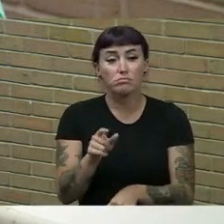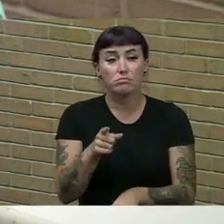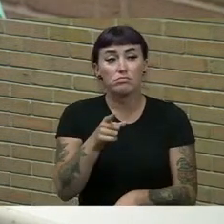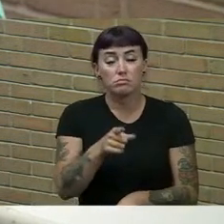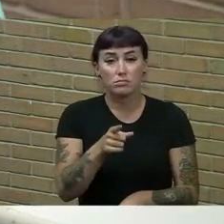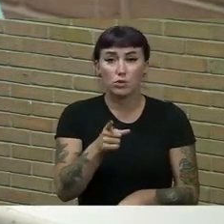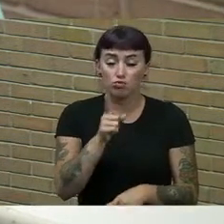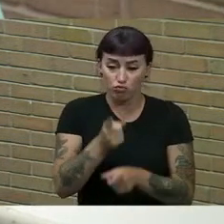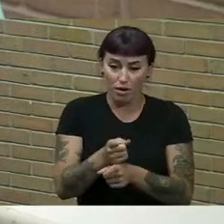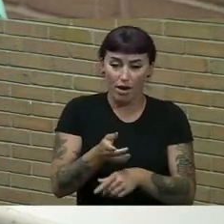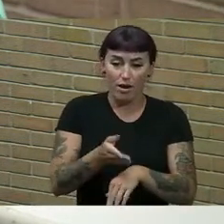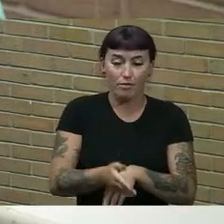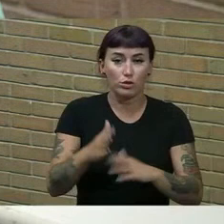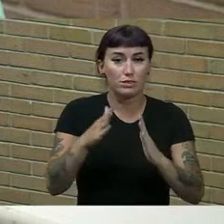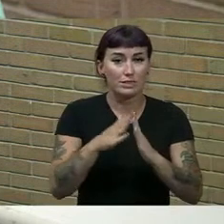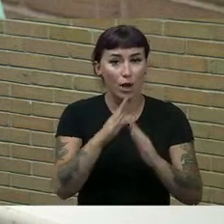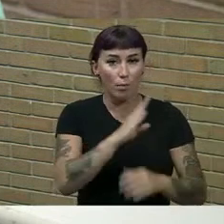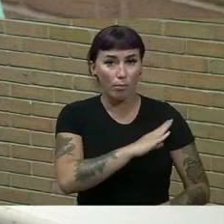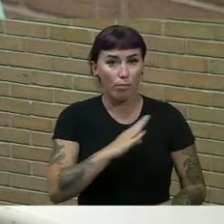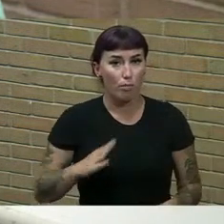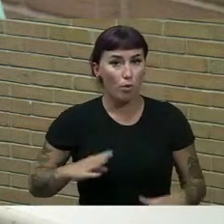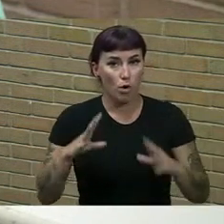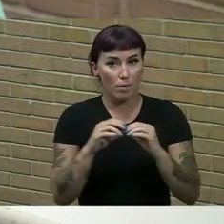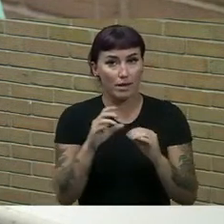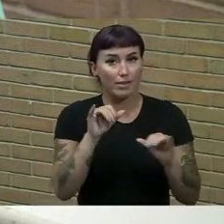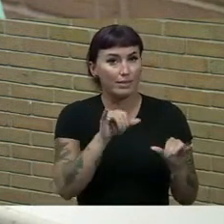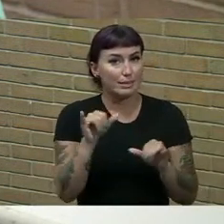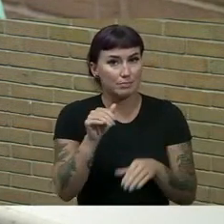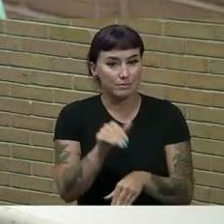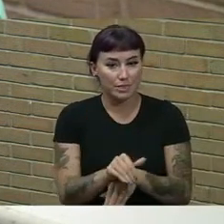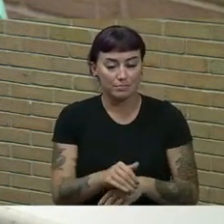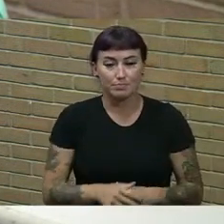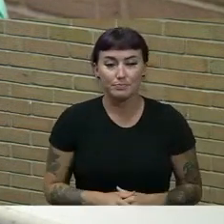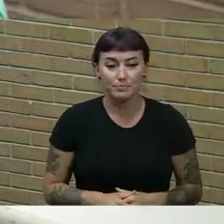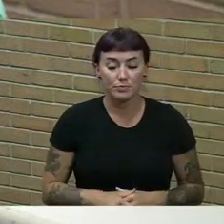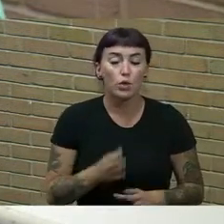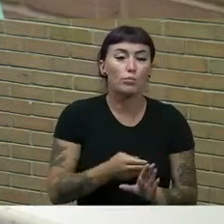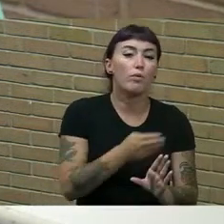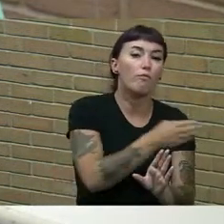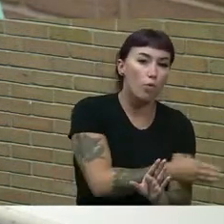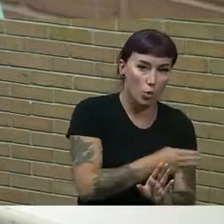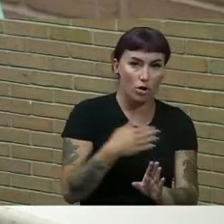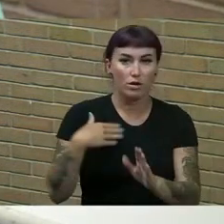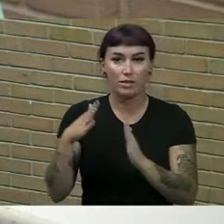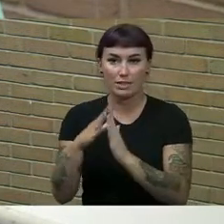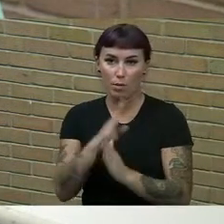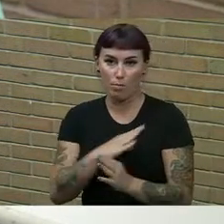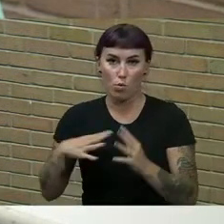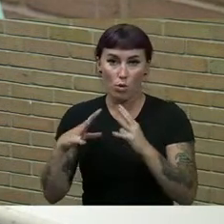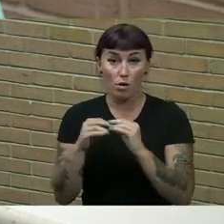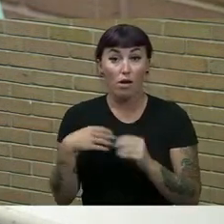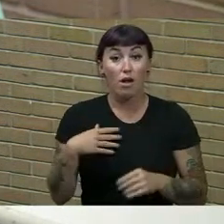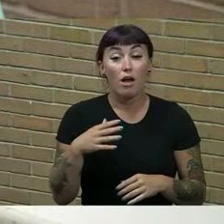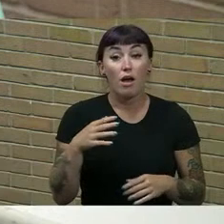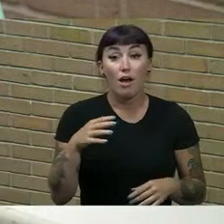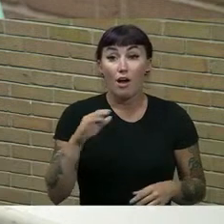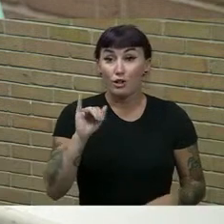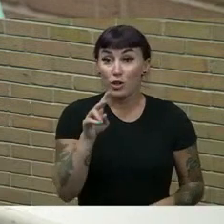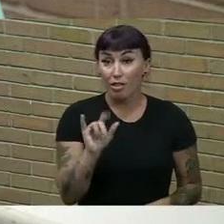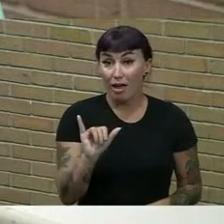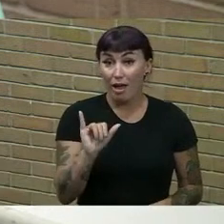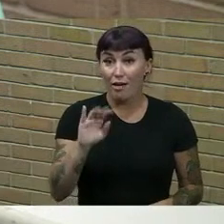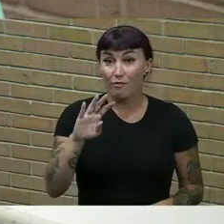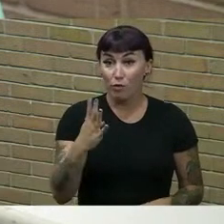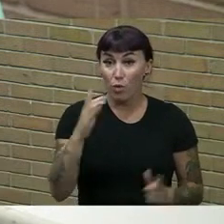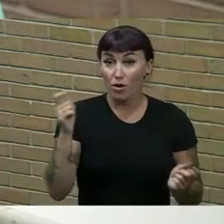directly preceding the town board meeting that same evening. Our Town of Brighton July 4th celebration will be